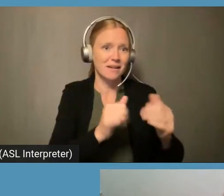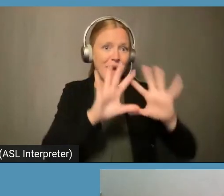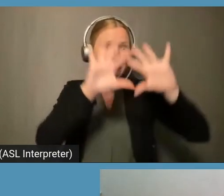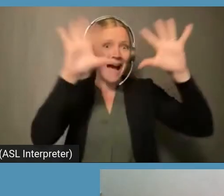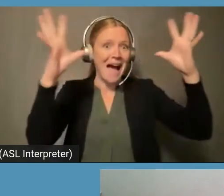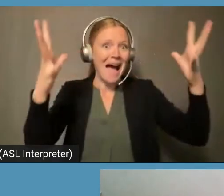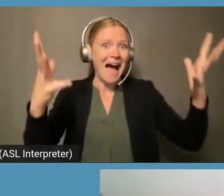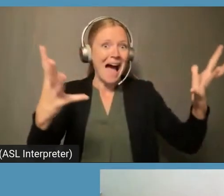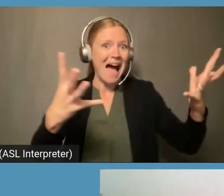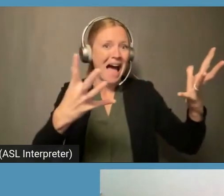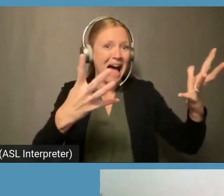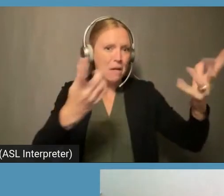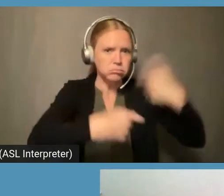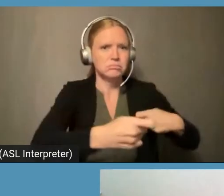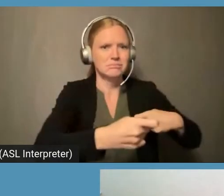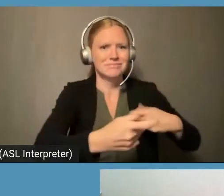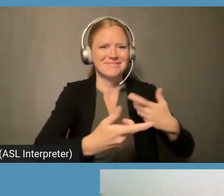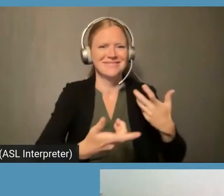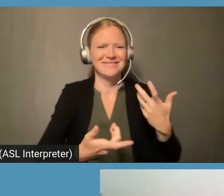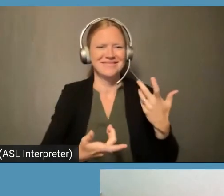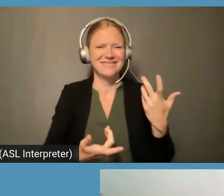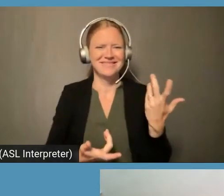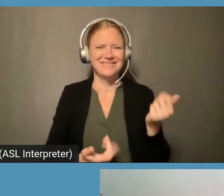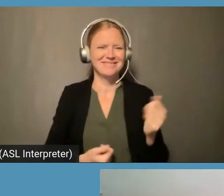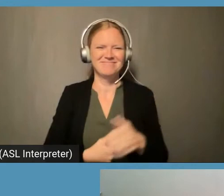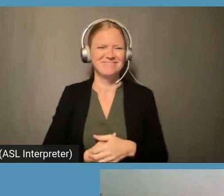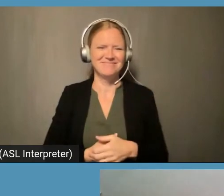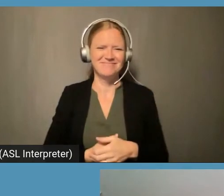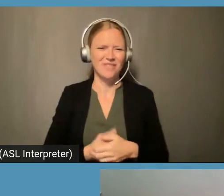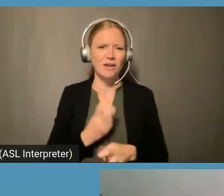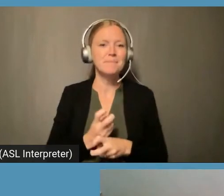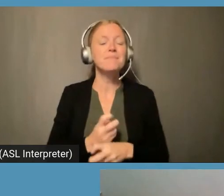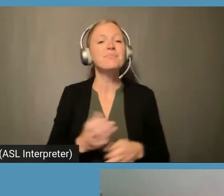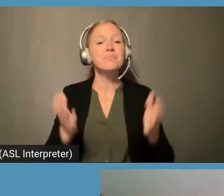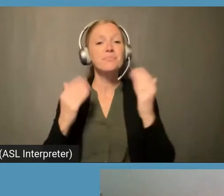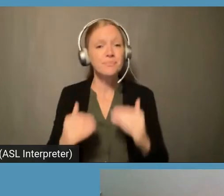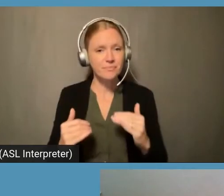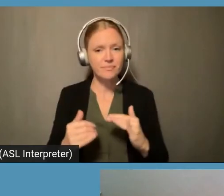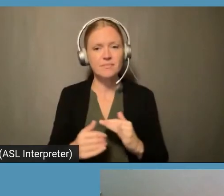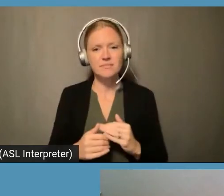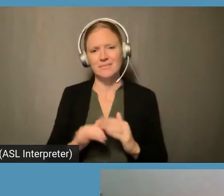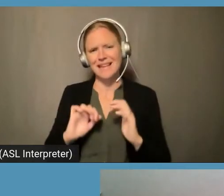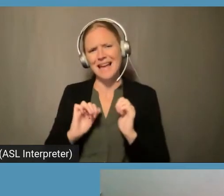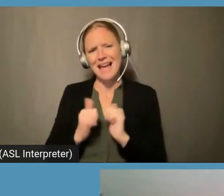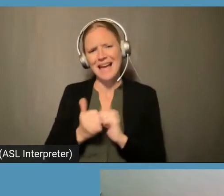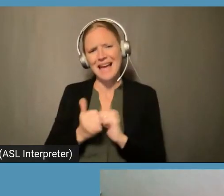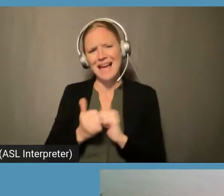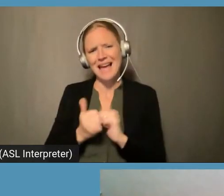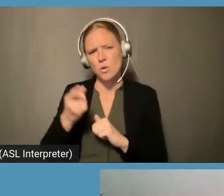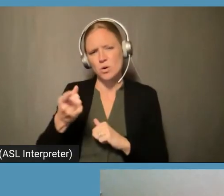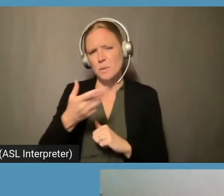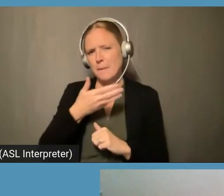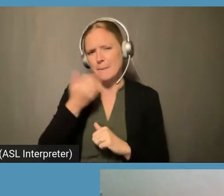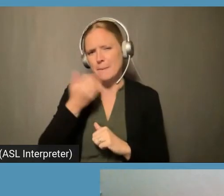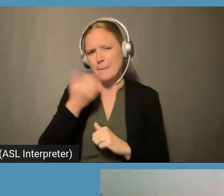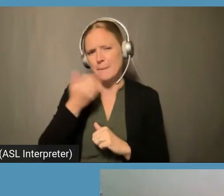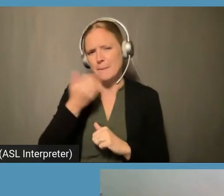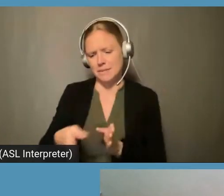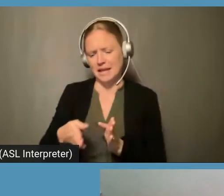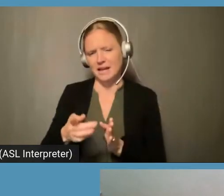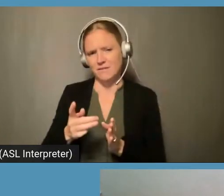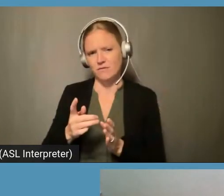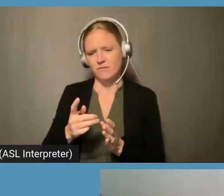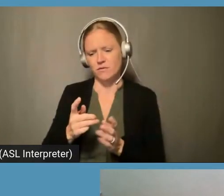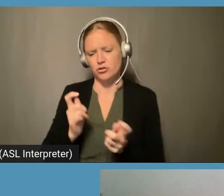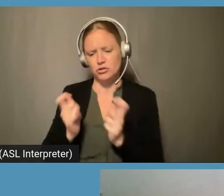So final question for you for today. How do you best plan for changes to content? And this user